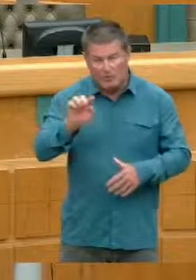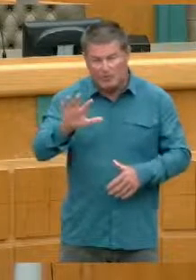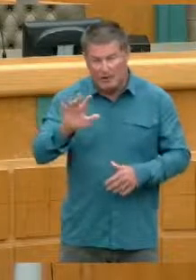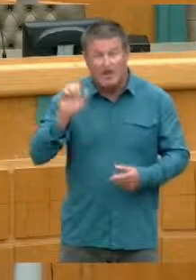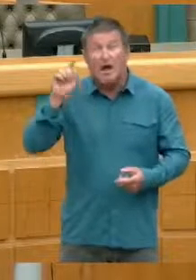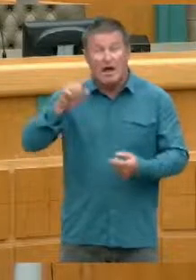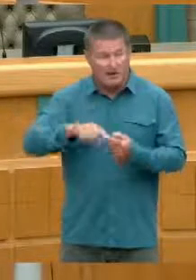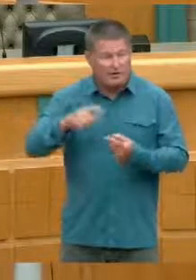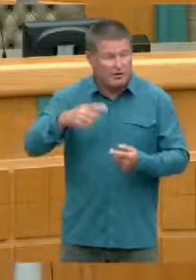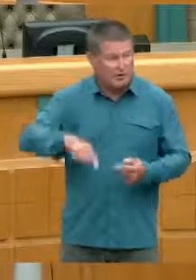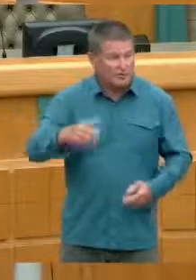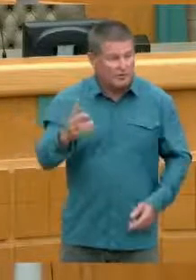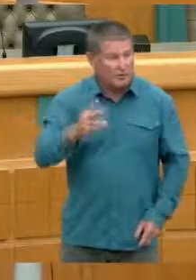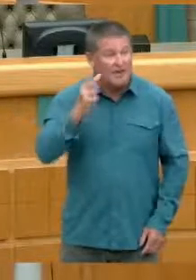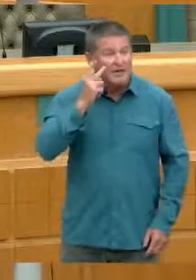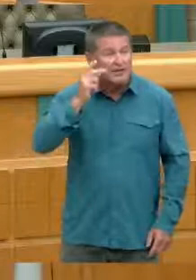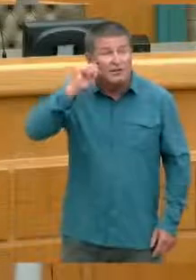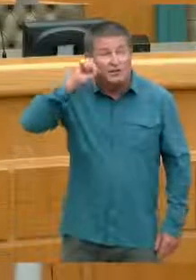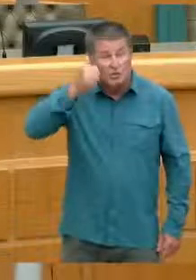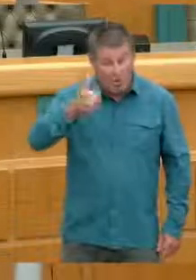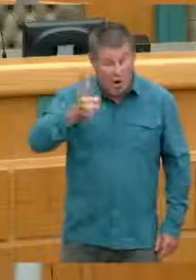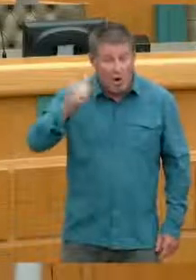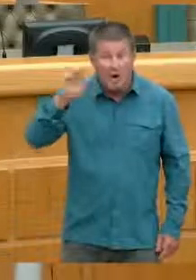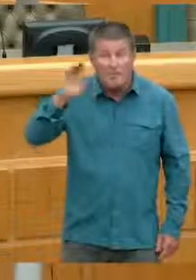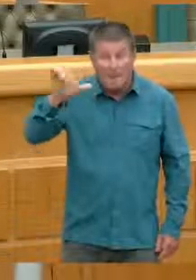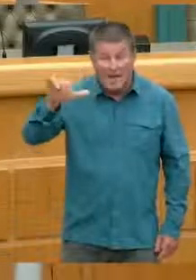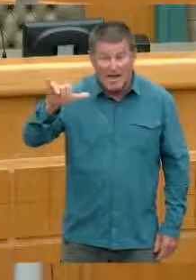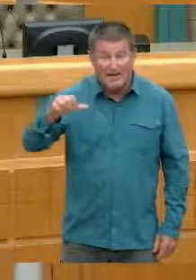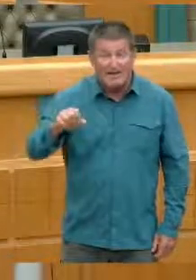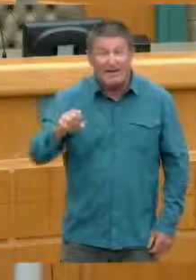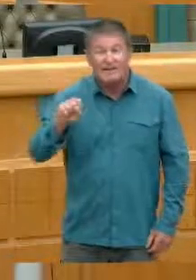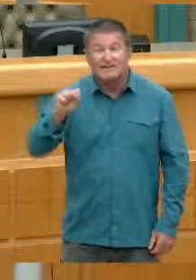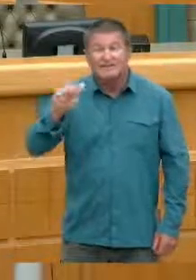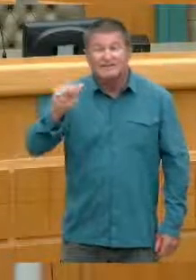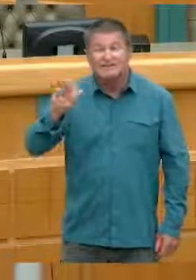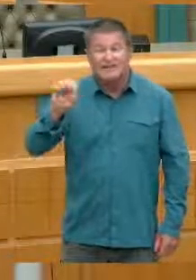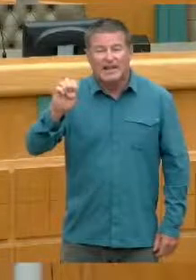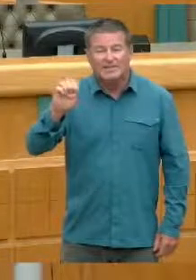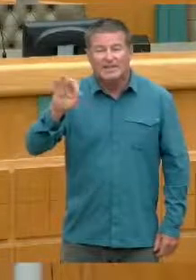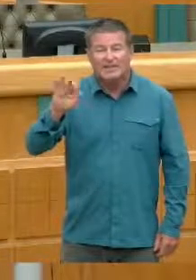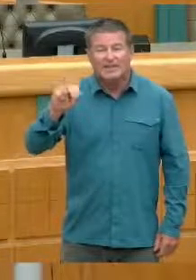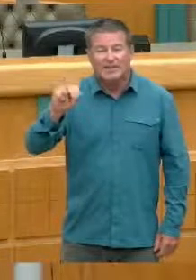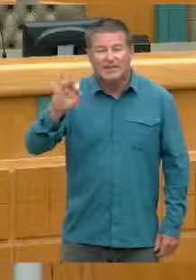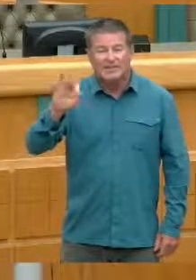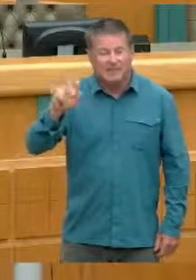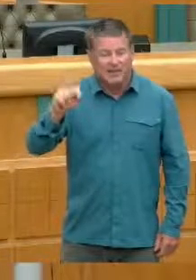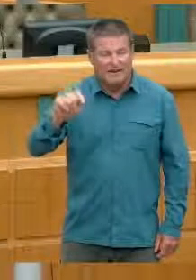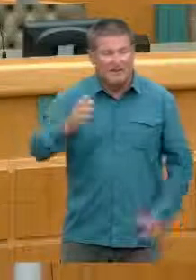Okay, we'll see you all tomorrow at the Bay, Safe, Fun, Fit, between 7 and 11. Thank you.